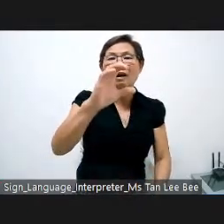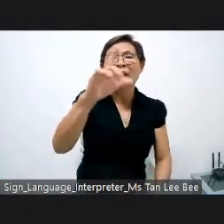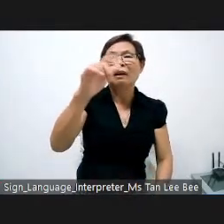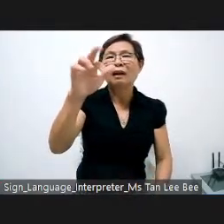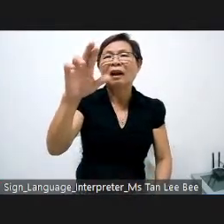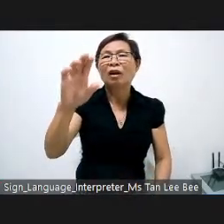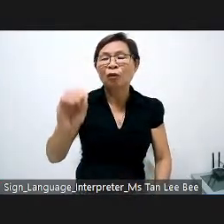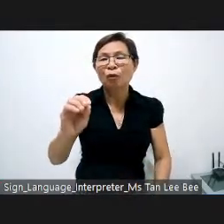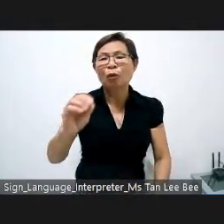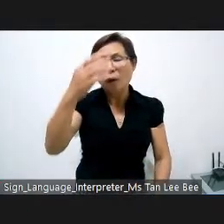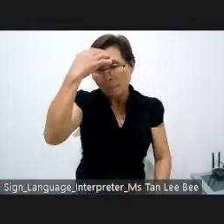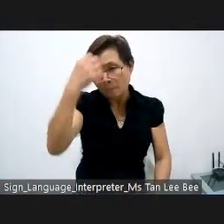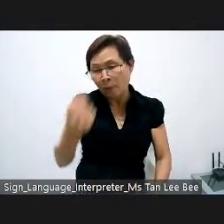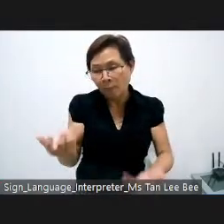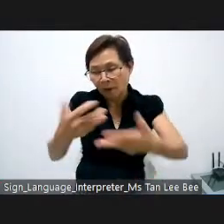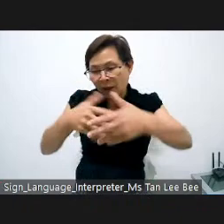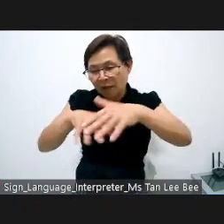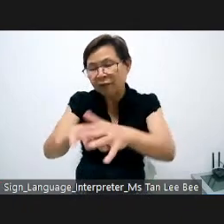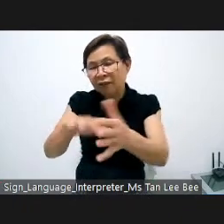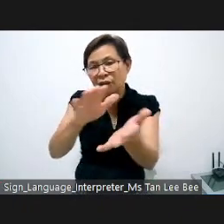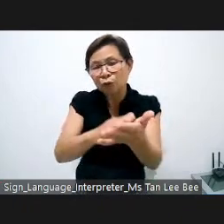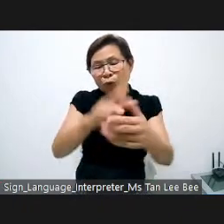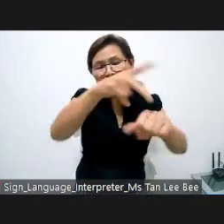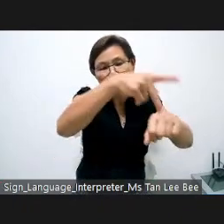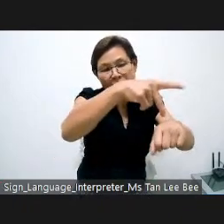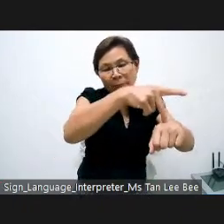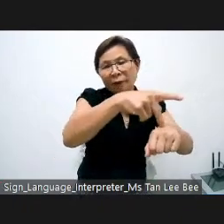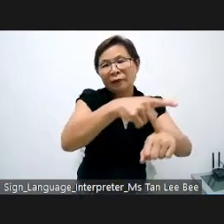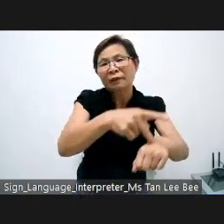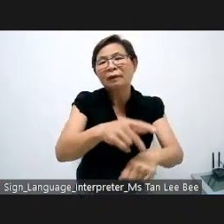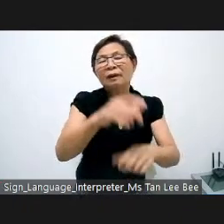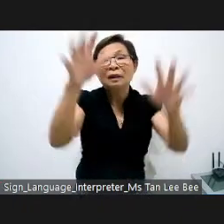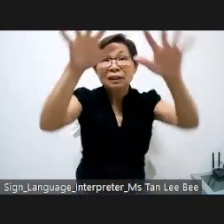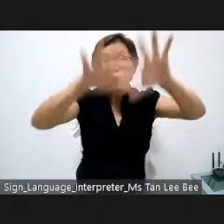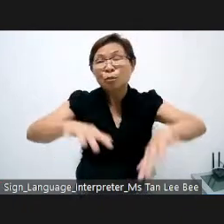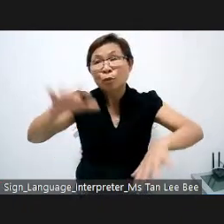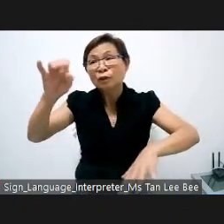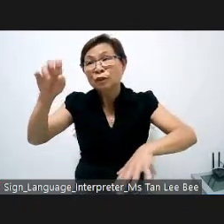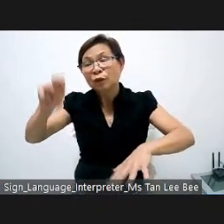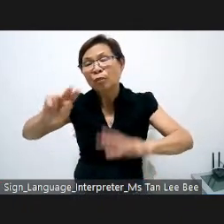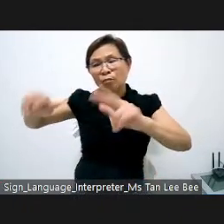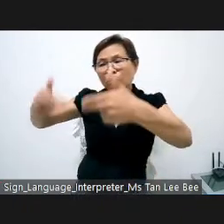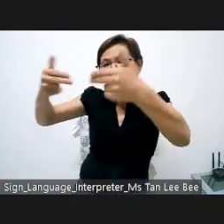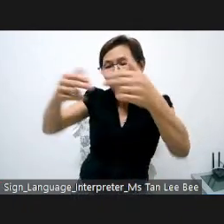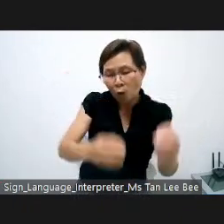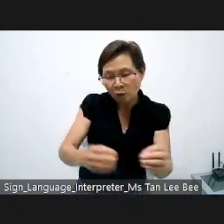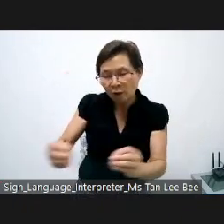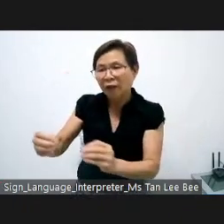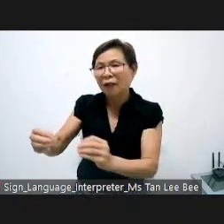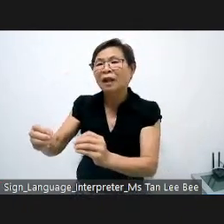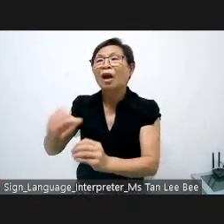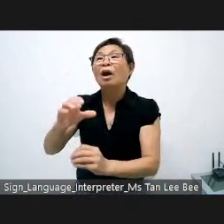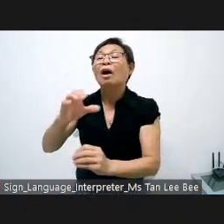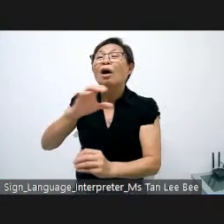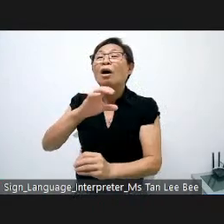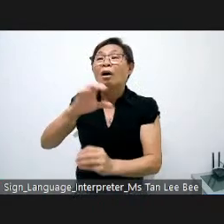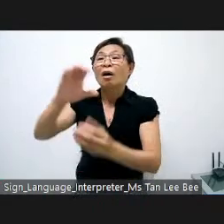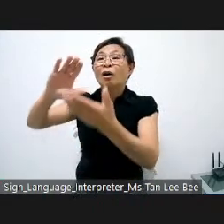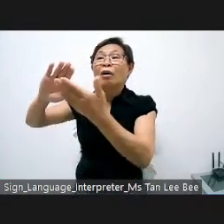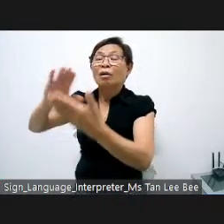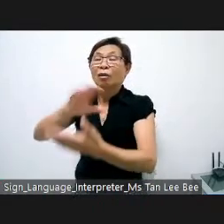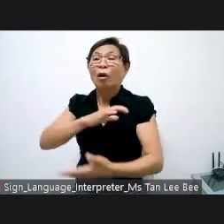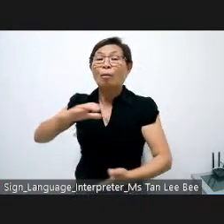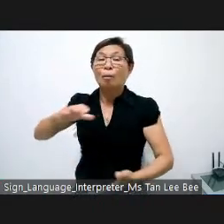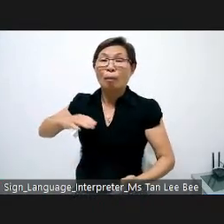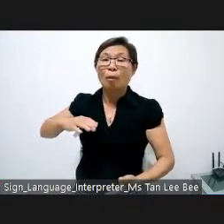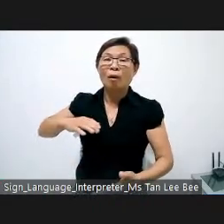Recto Memorial Integrated School, Philippines, SEAMEO SEN Webinar Organizing Committee, and to all participants